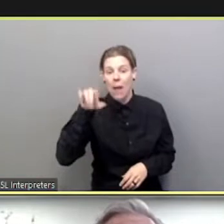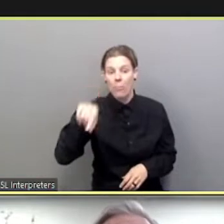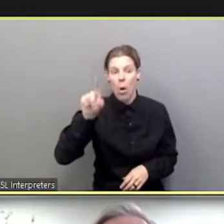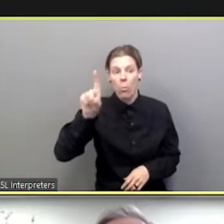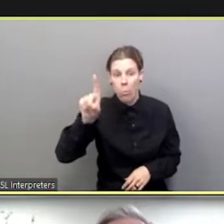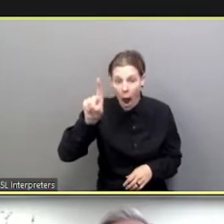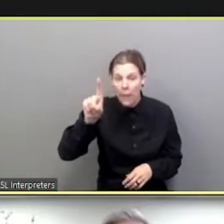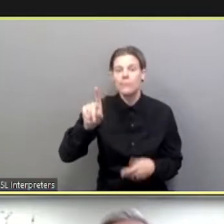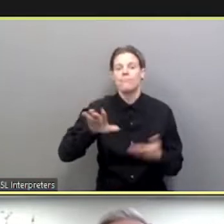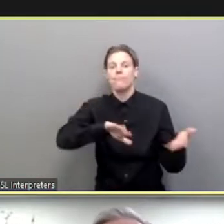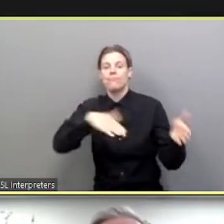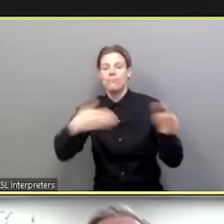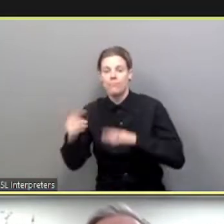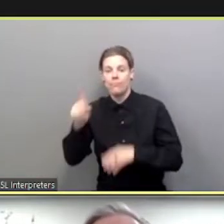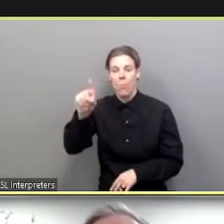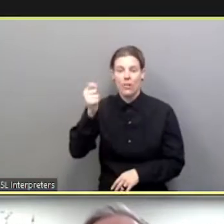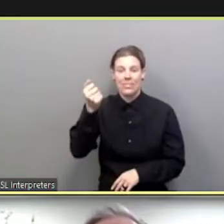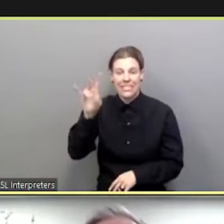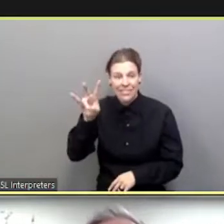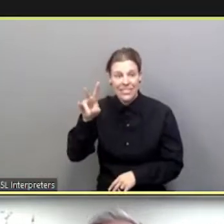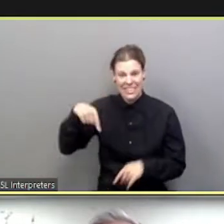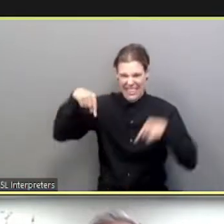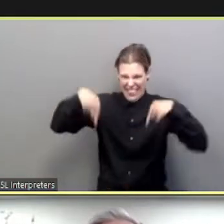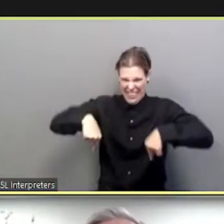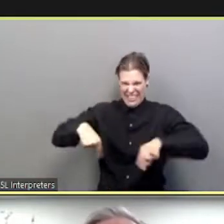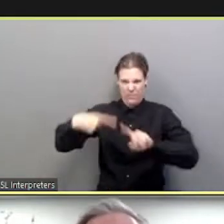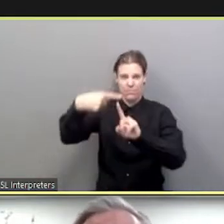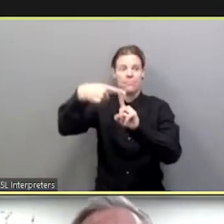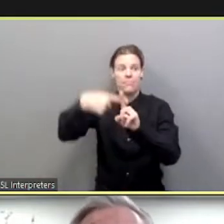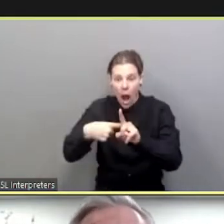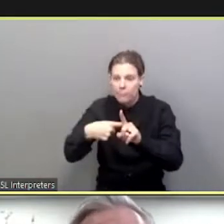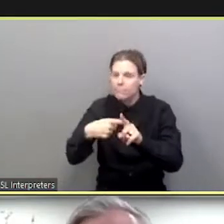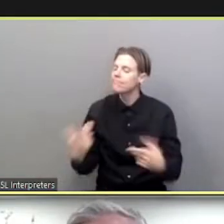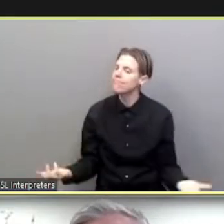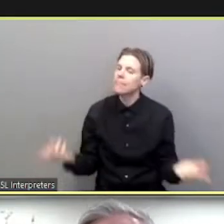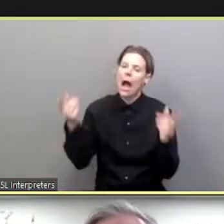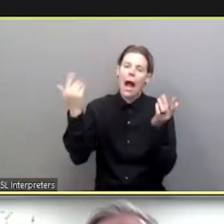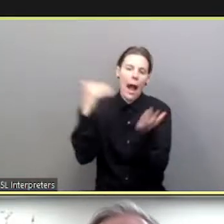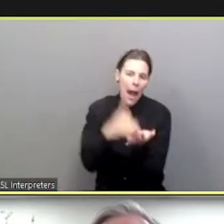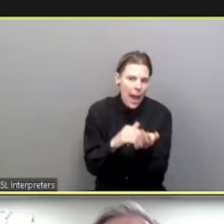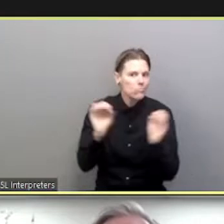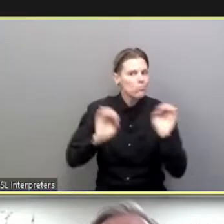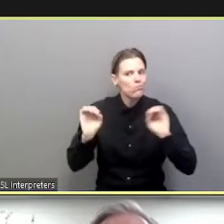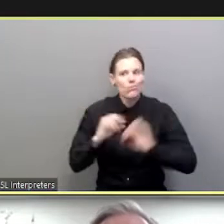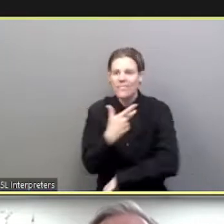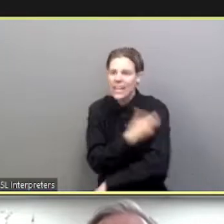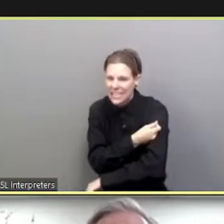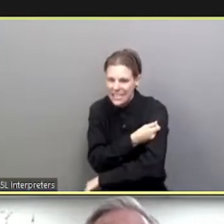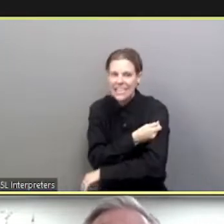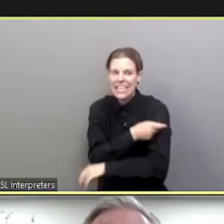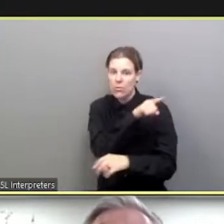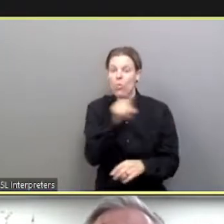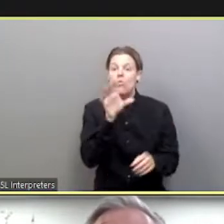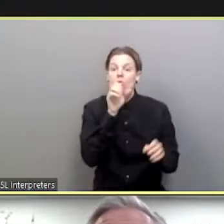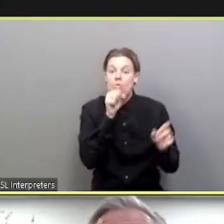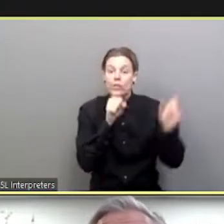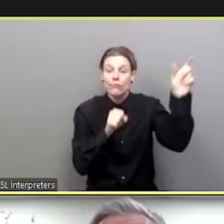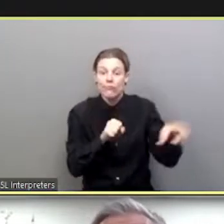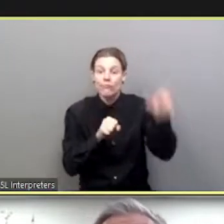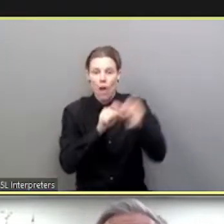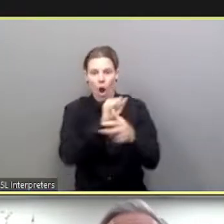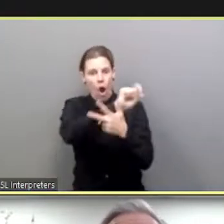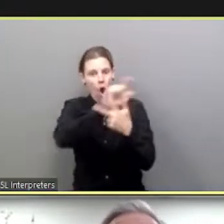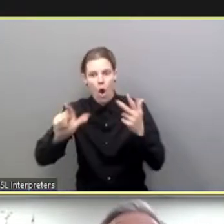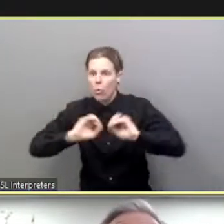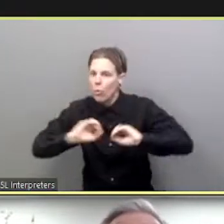weeks in unvaccinated people. Second is we're going to talk more today about the fact that maybe we've all gotten